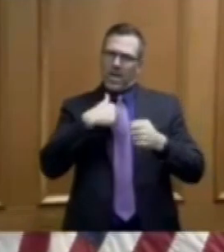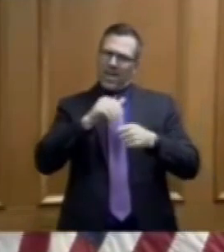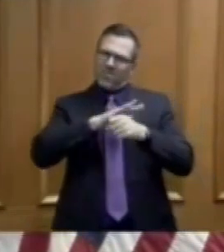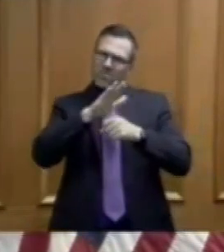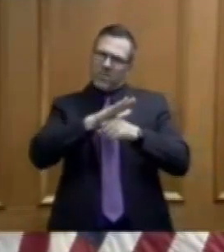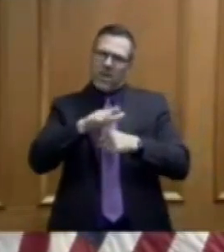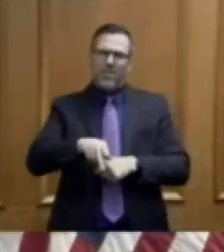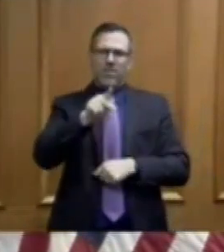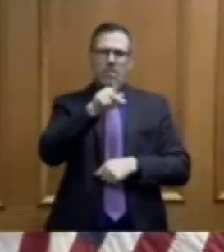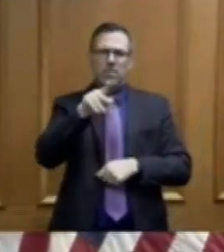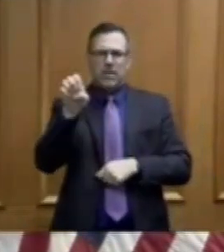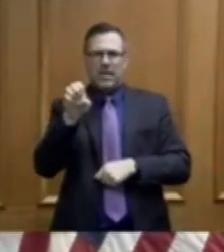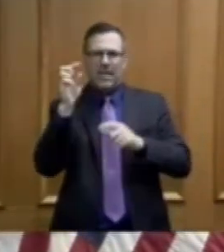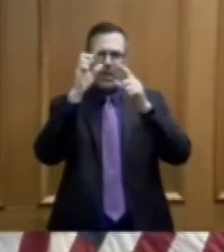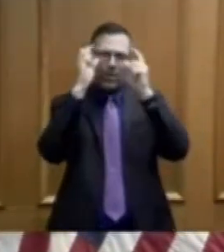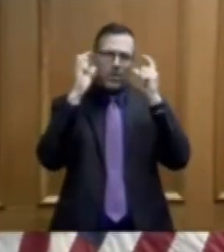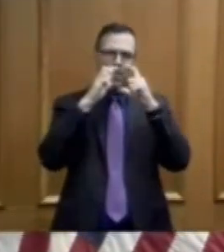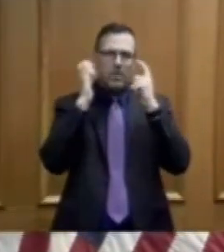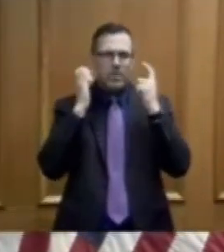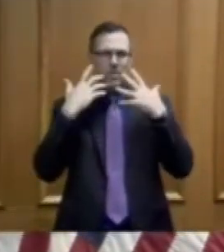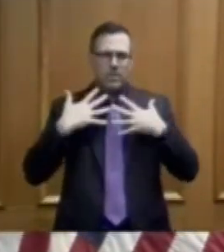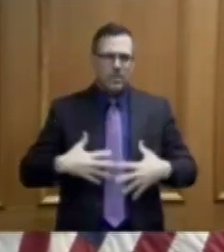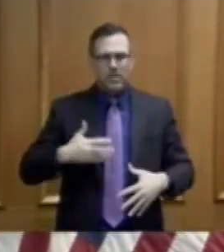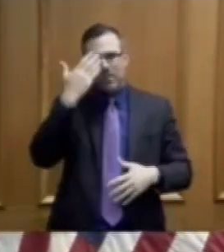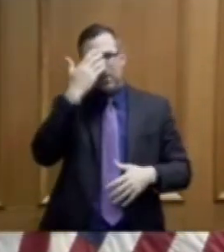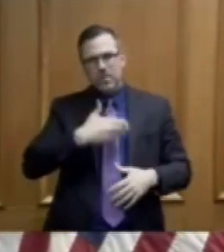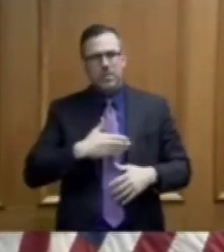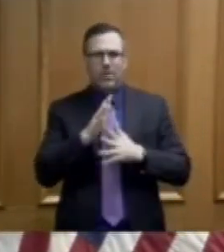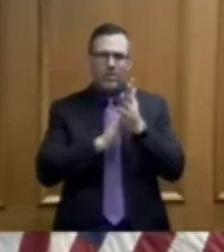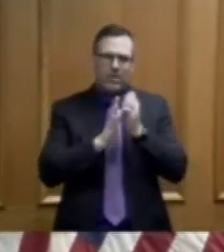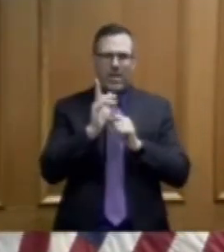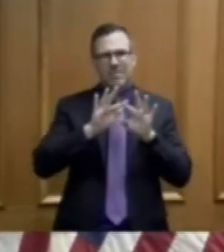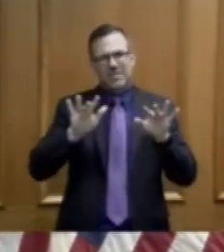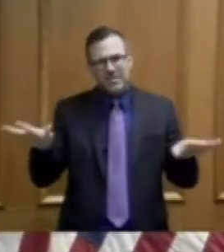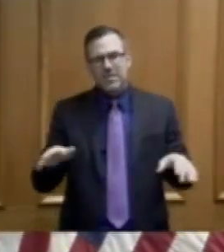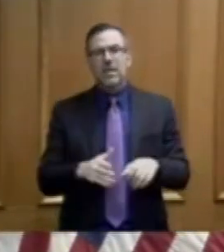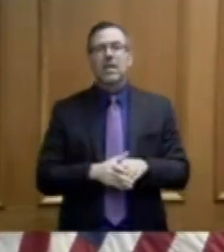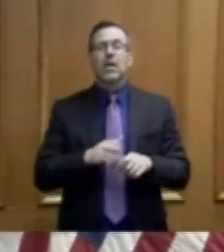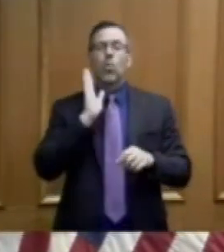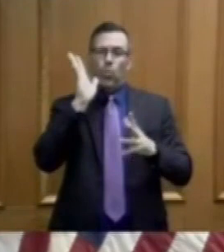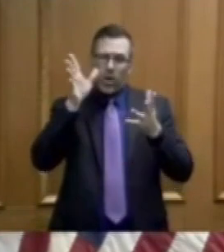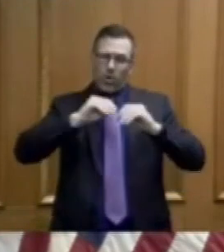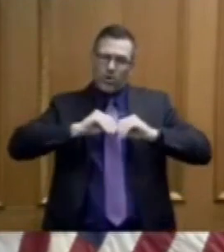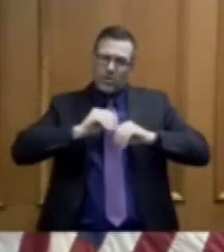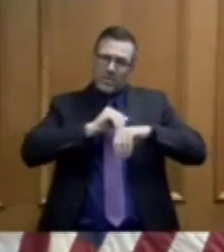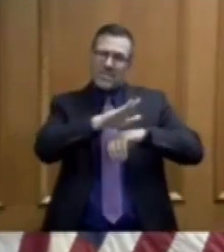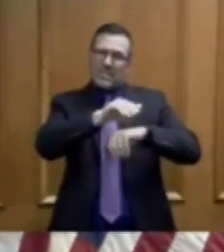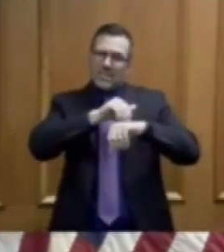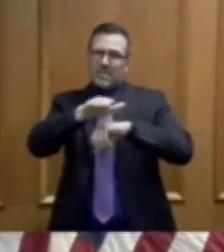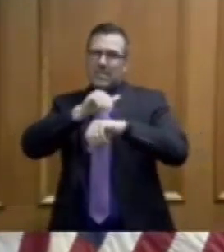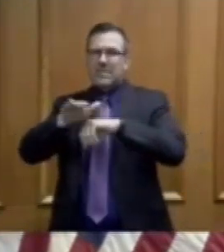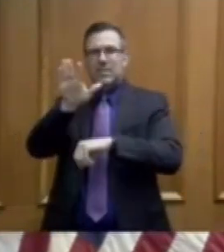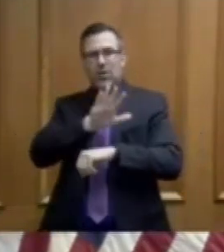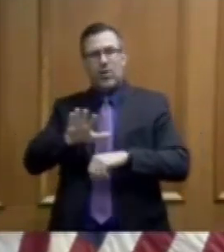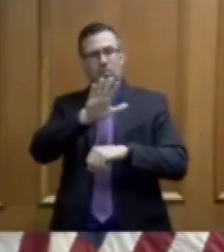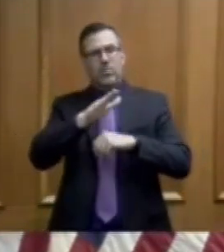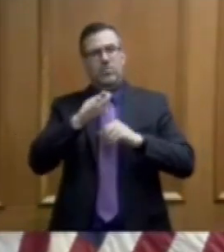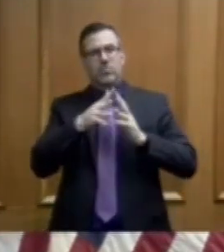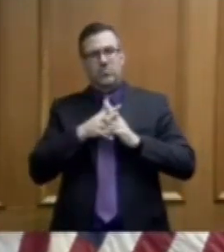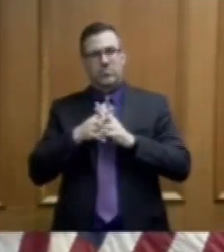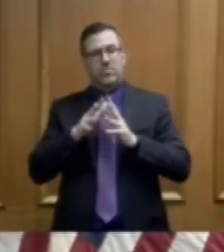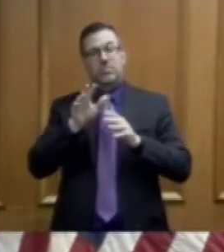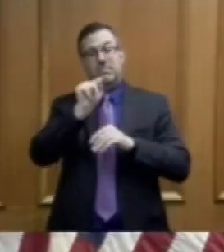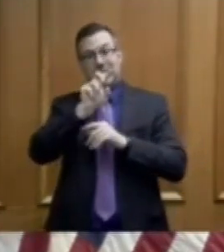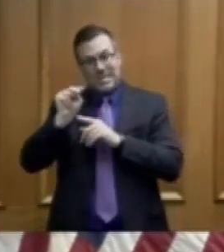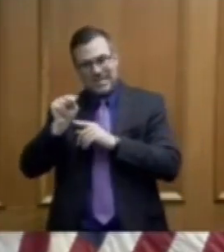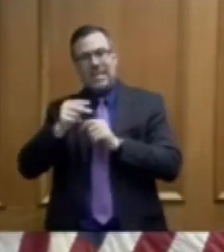the current needs that we have in our urban centers and in our towns and cities across, but we are providing PPE to every